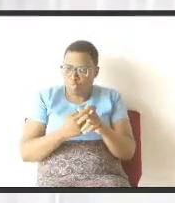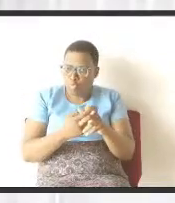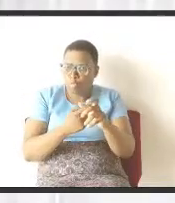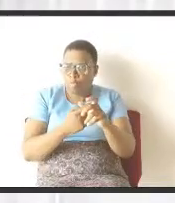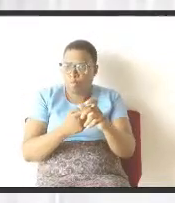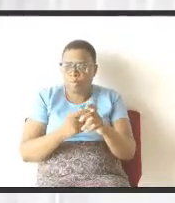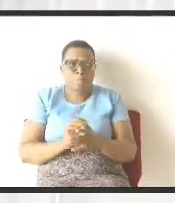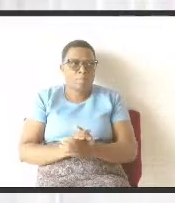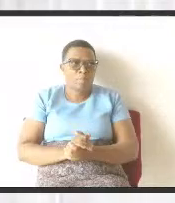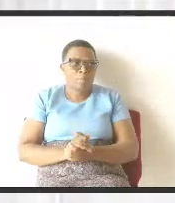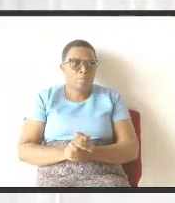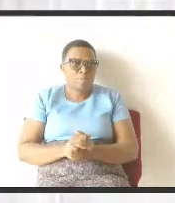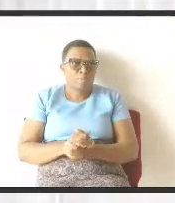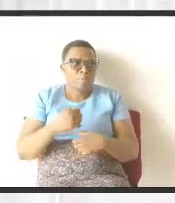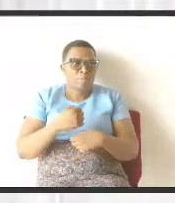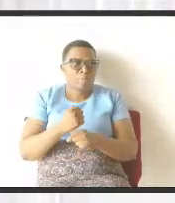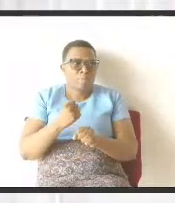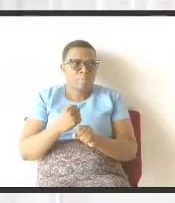to make certain